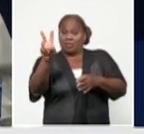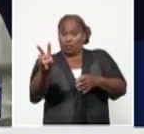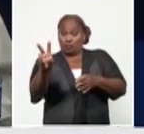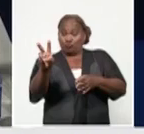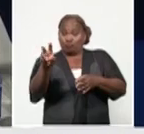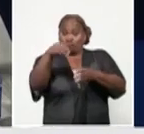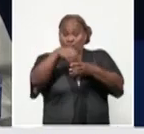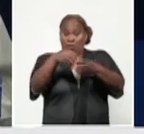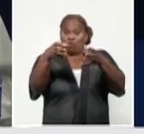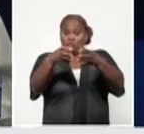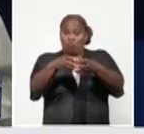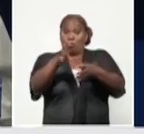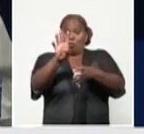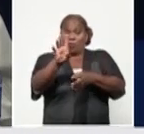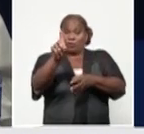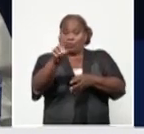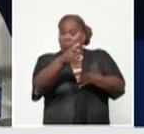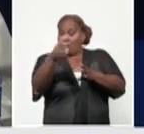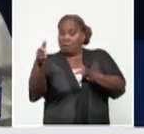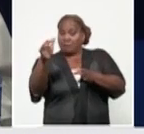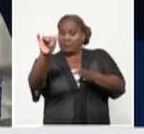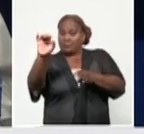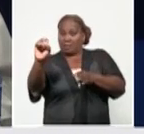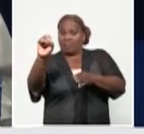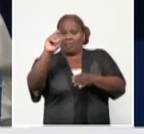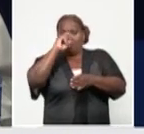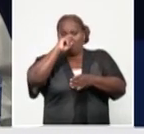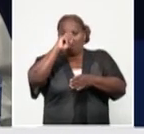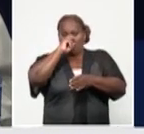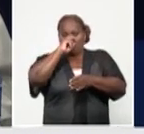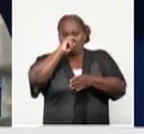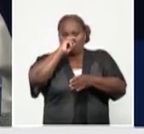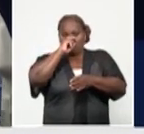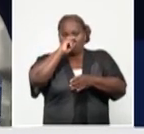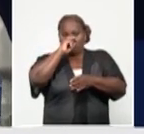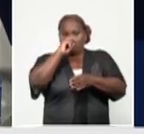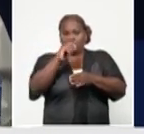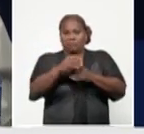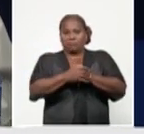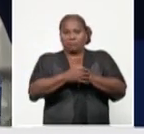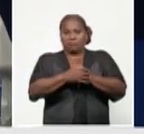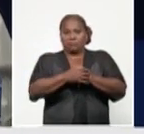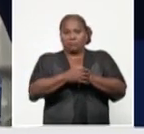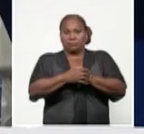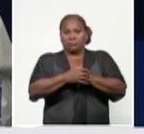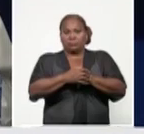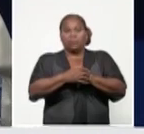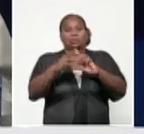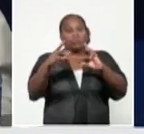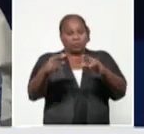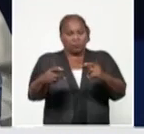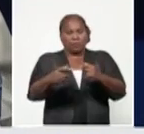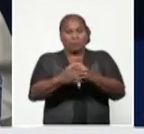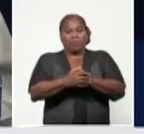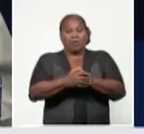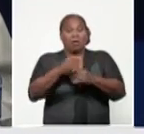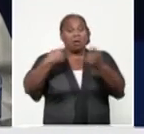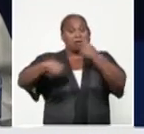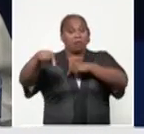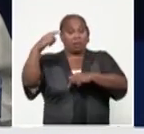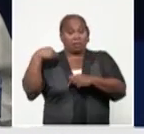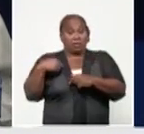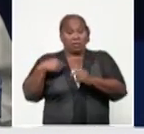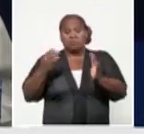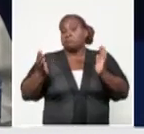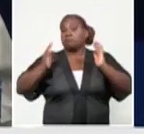of age, and 32 are between 40 and 60 years of age. No children